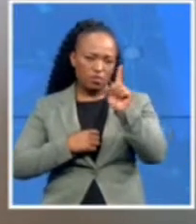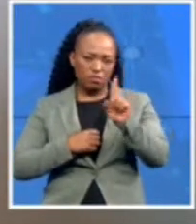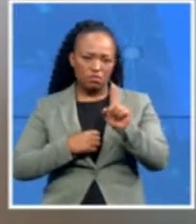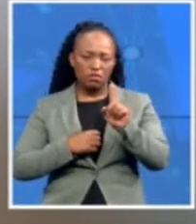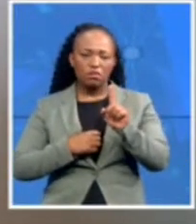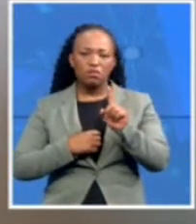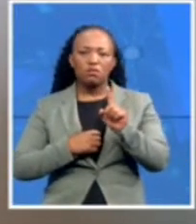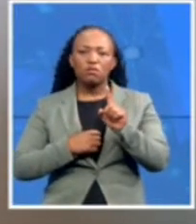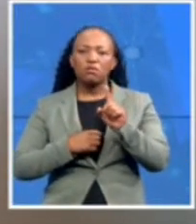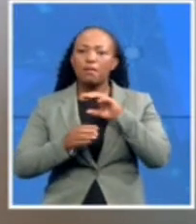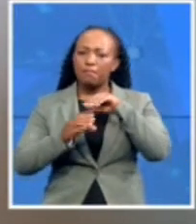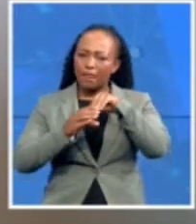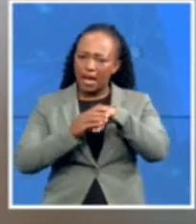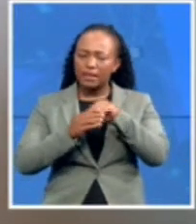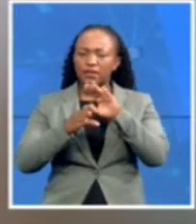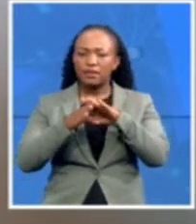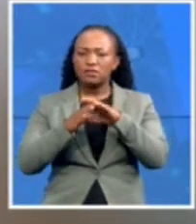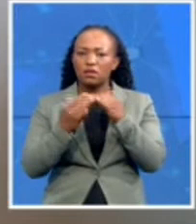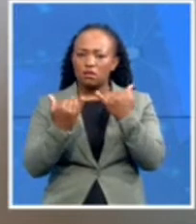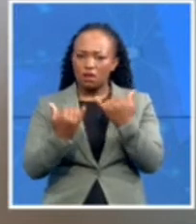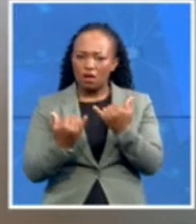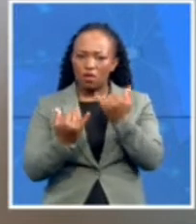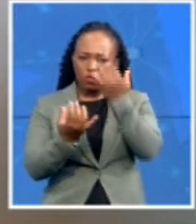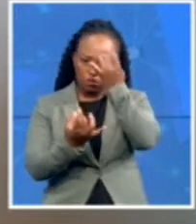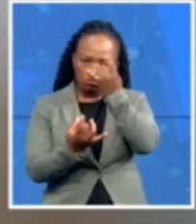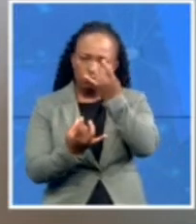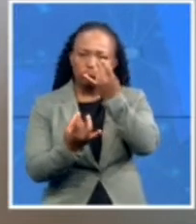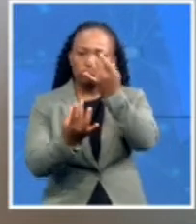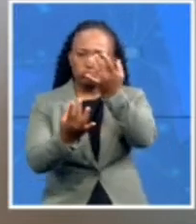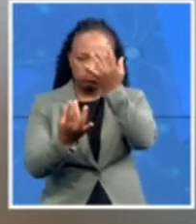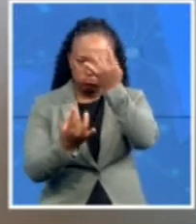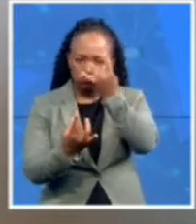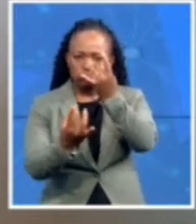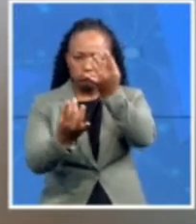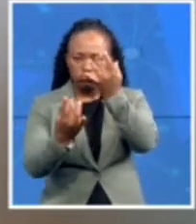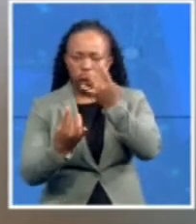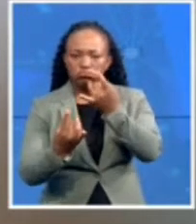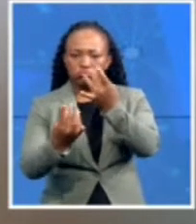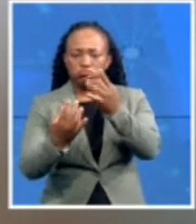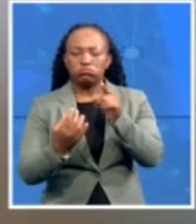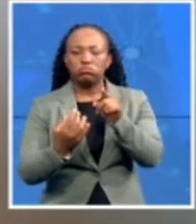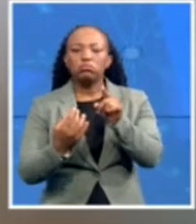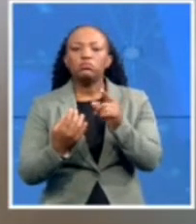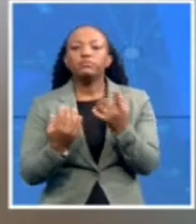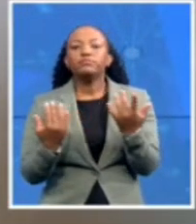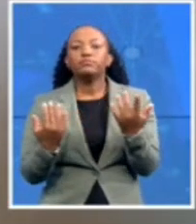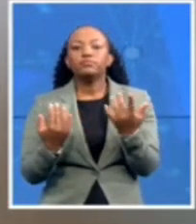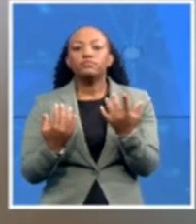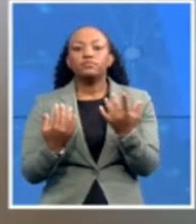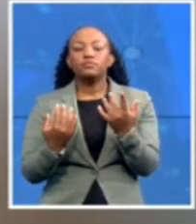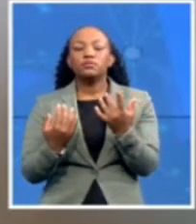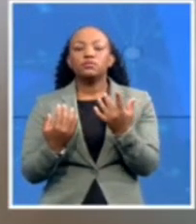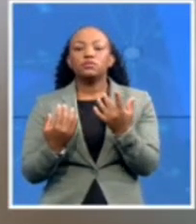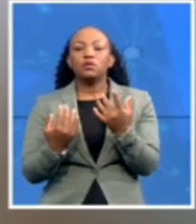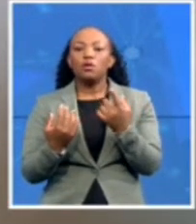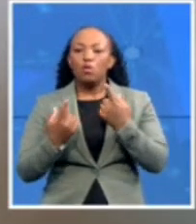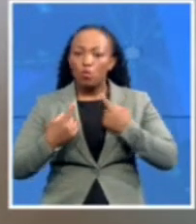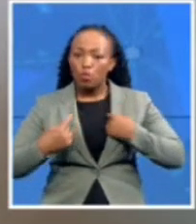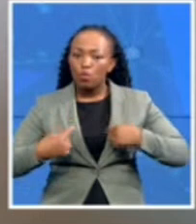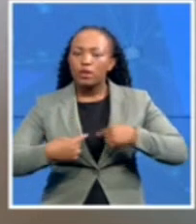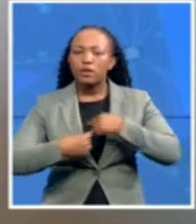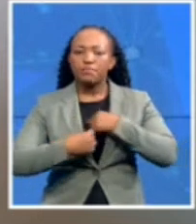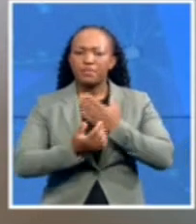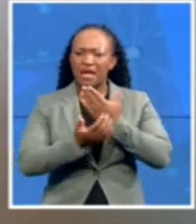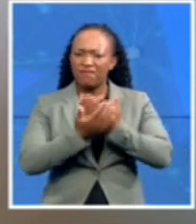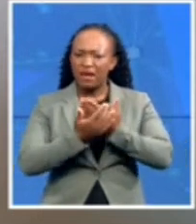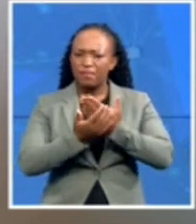communicating extensively, that by making available as much information as possible about the challenges